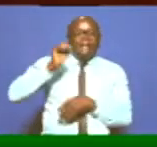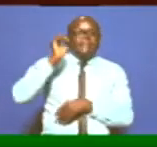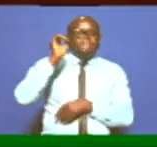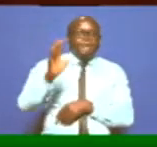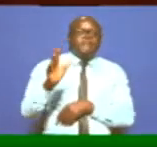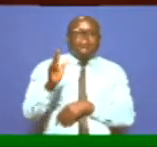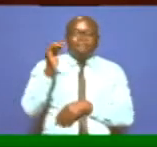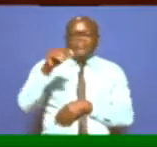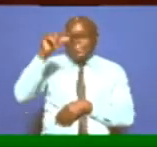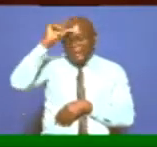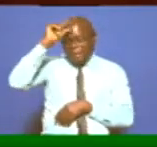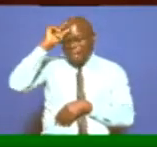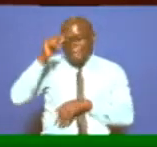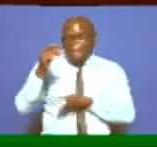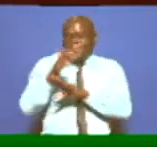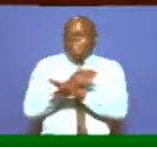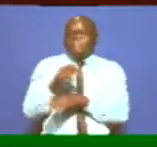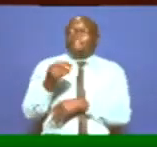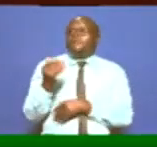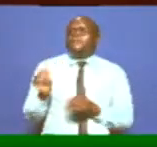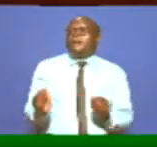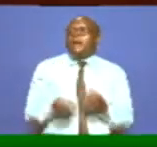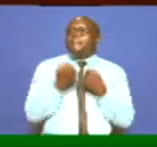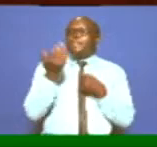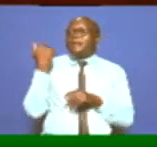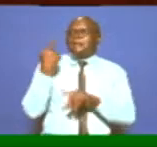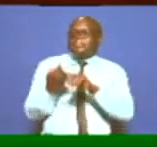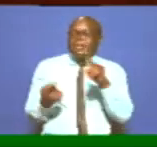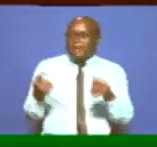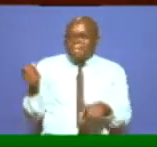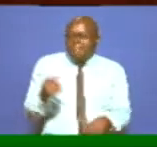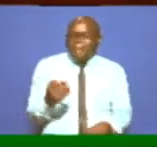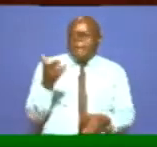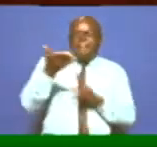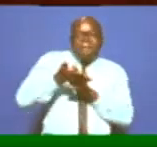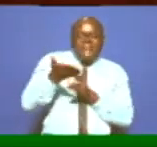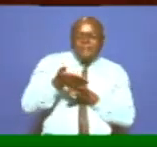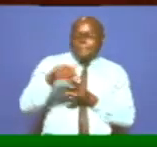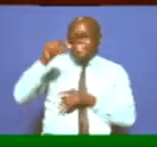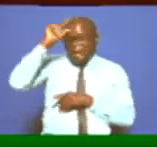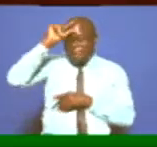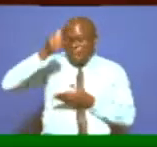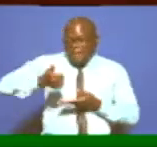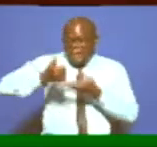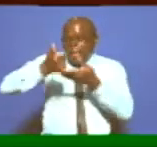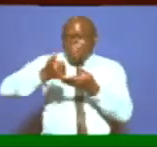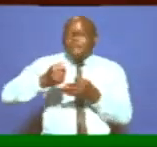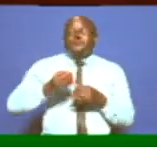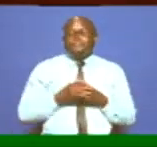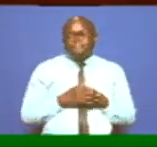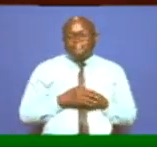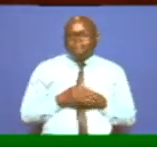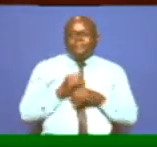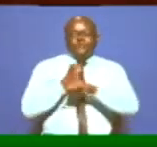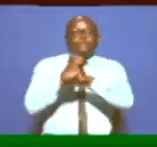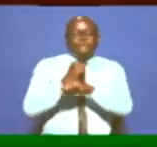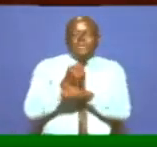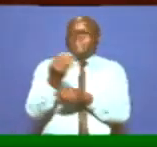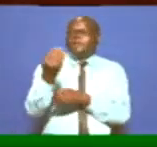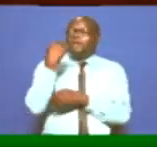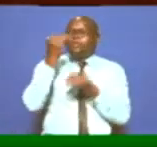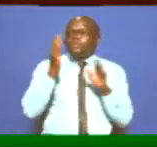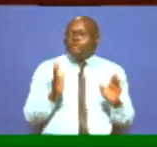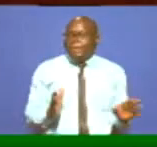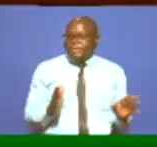that were experienced mid last year. Whereas the government intervened and took to cushion the consumers